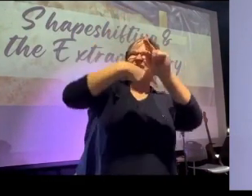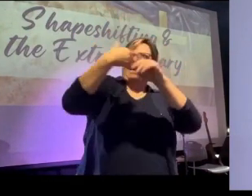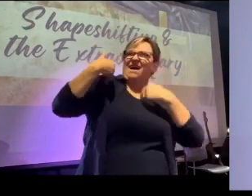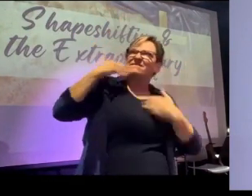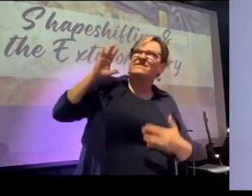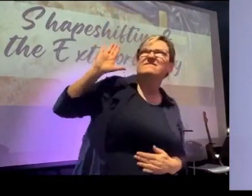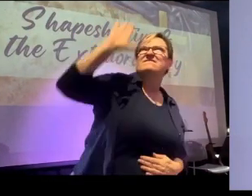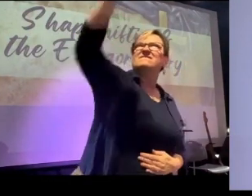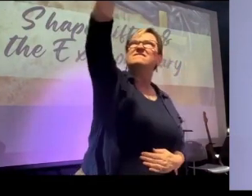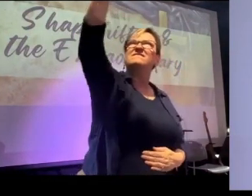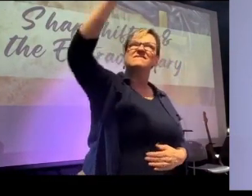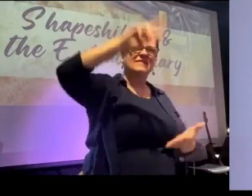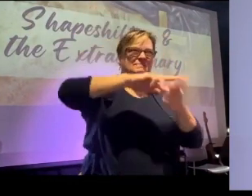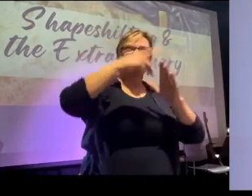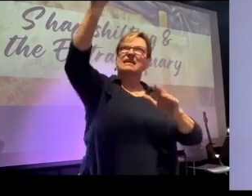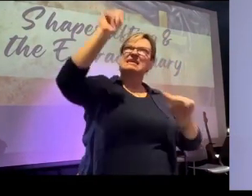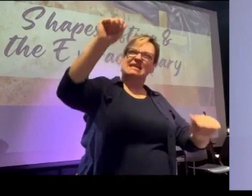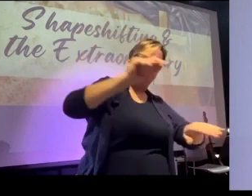perspective.